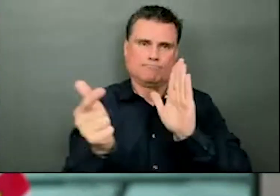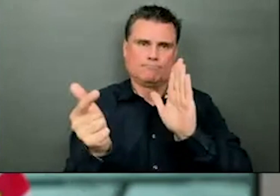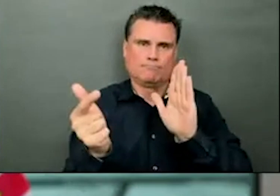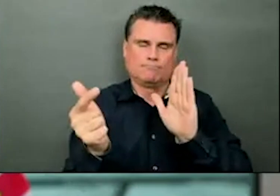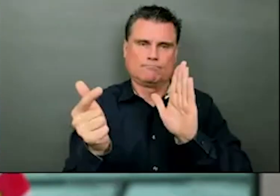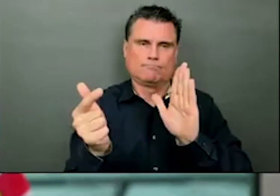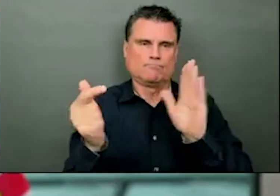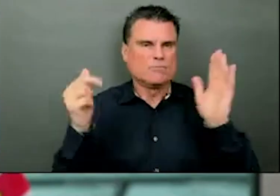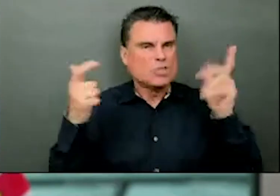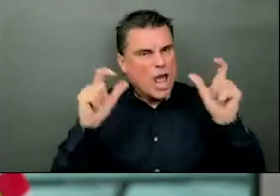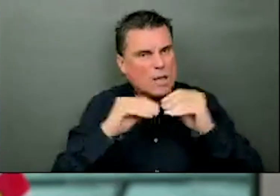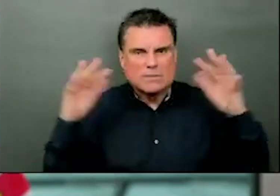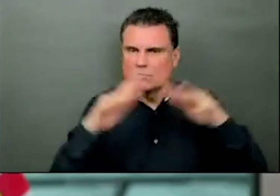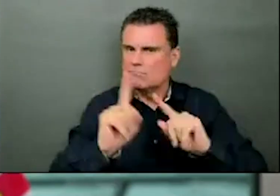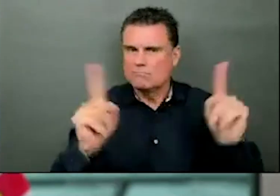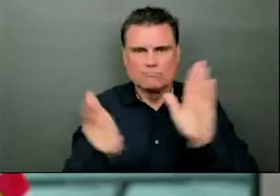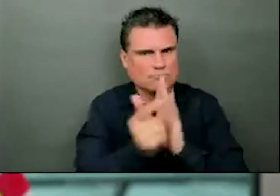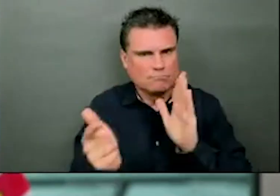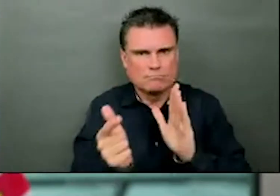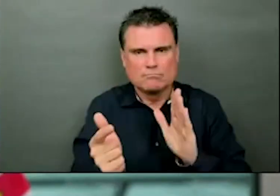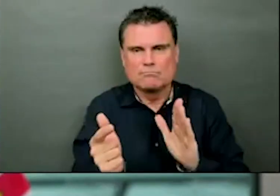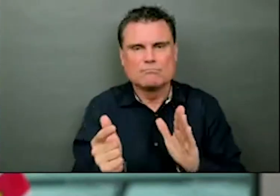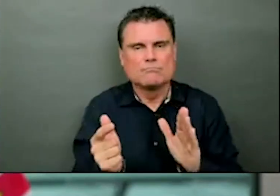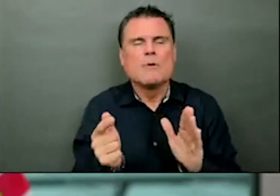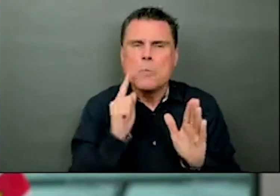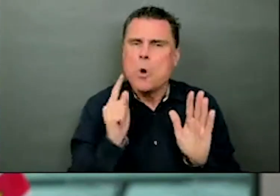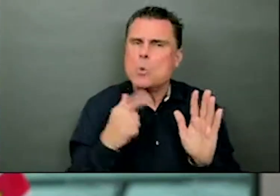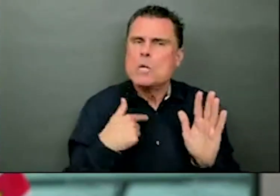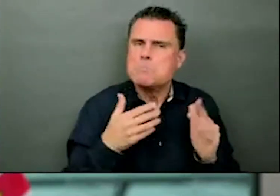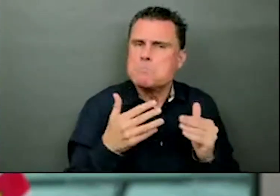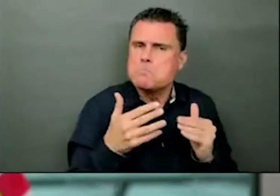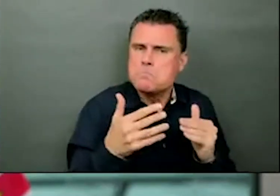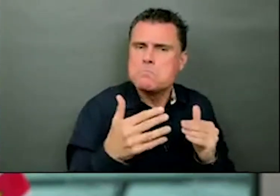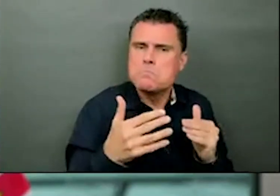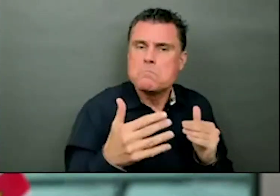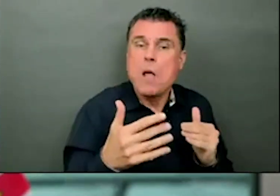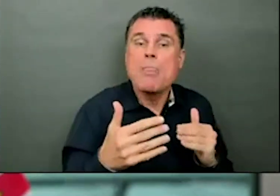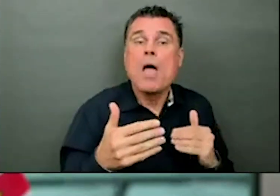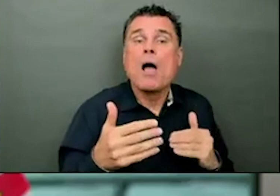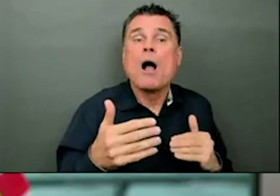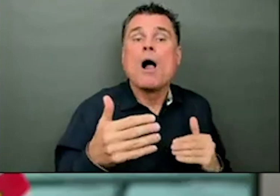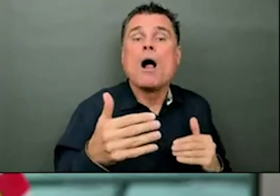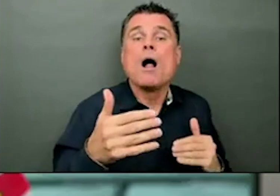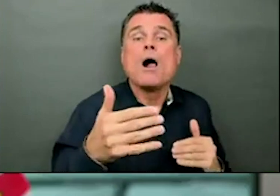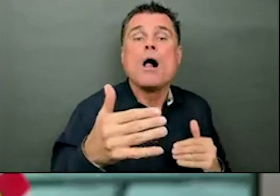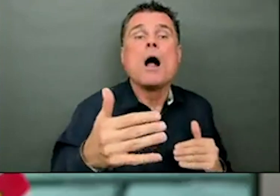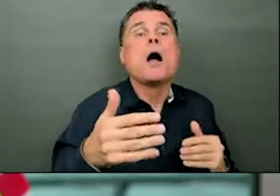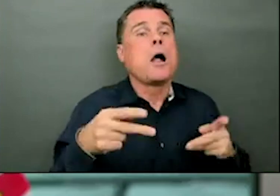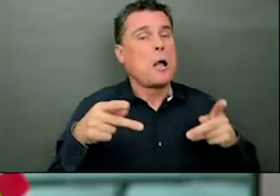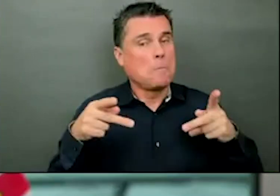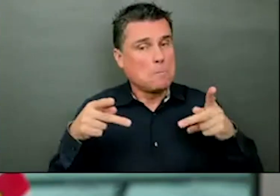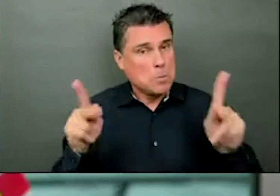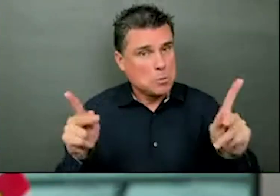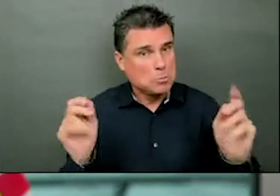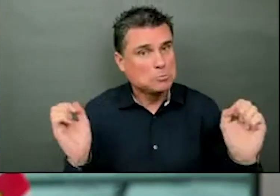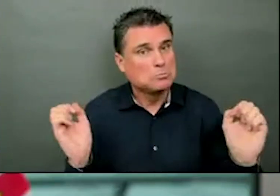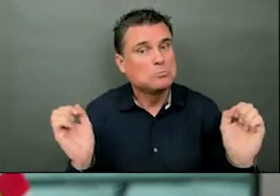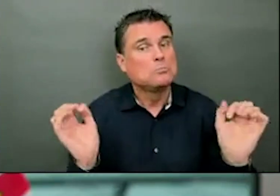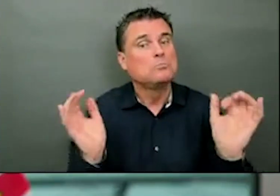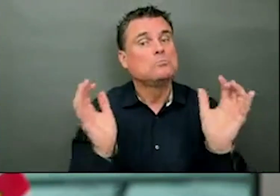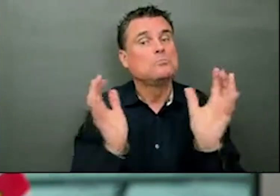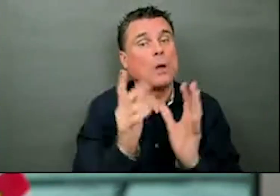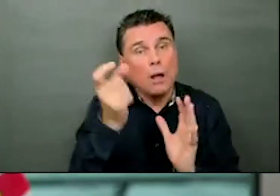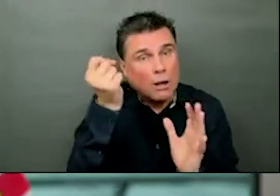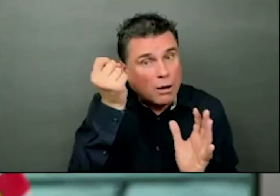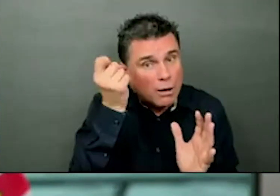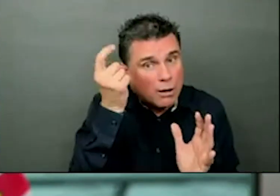gatherings, and particularly faith gatherings, we did talk with the community about what were the things that made it safer. And